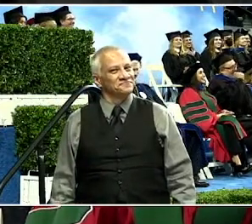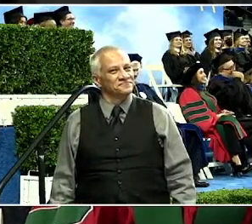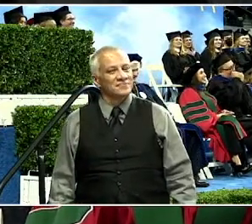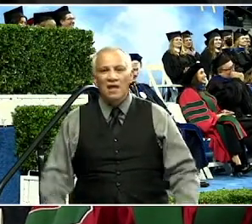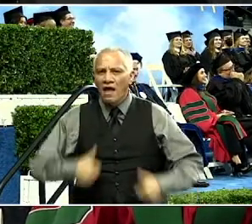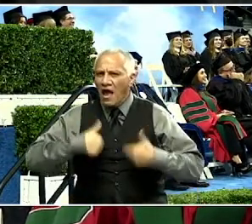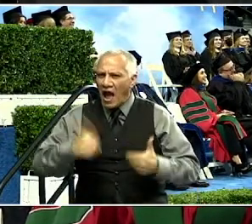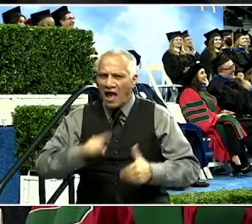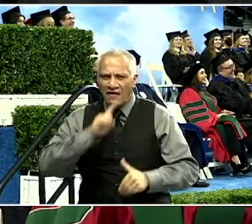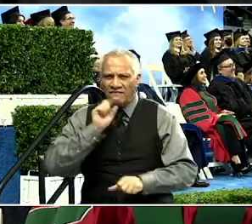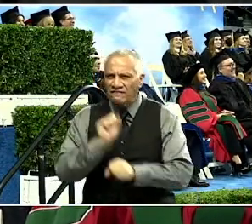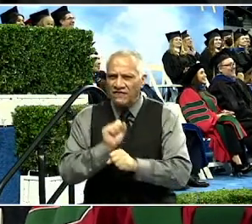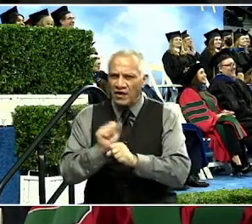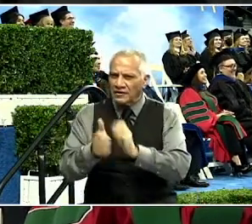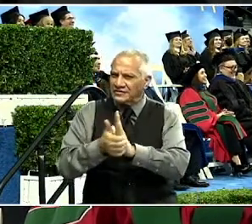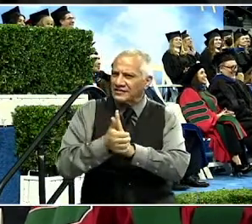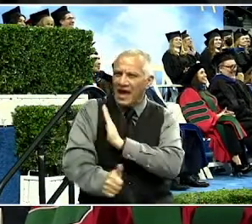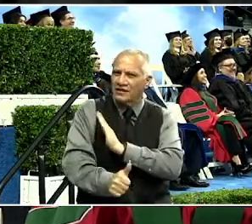I am very talented,